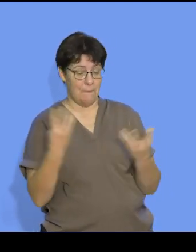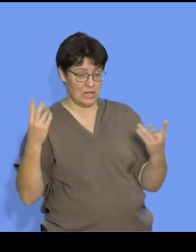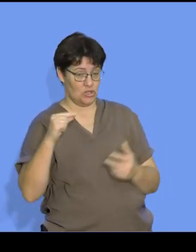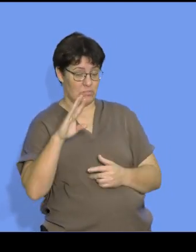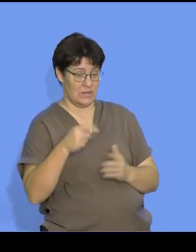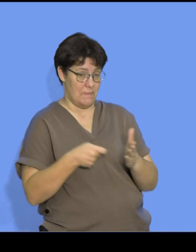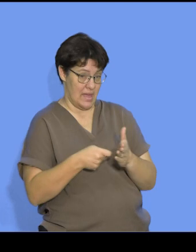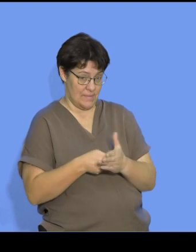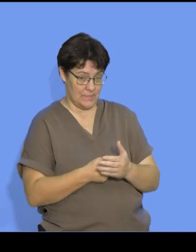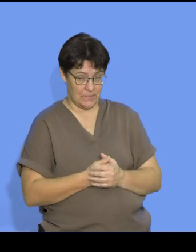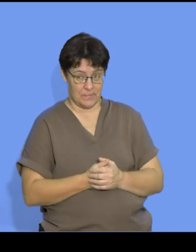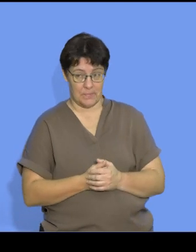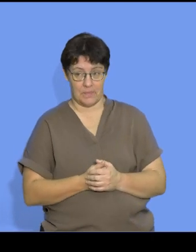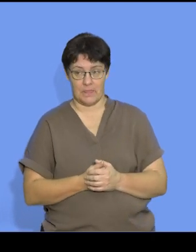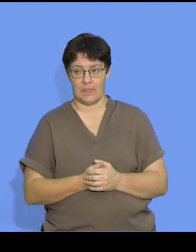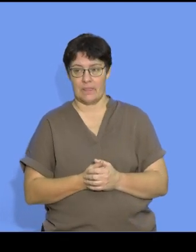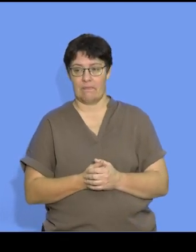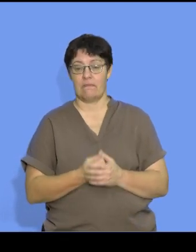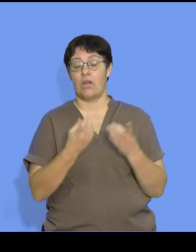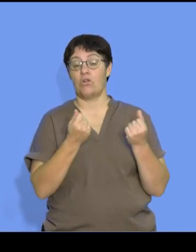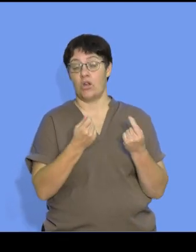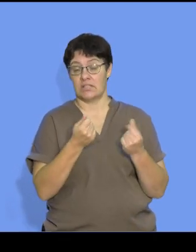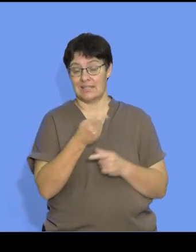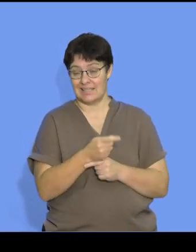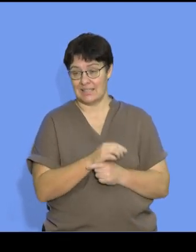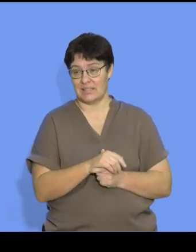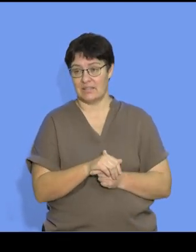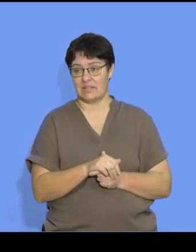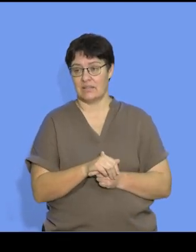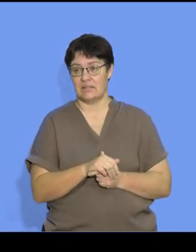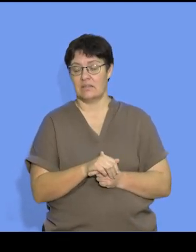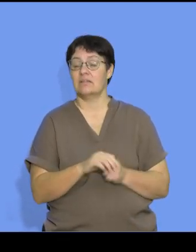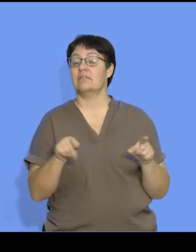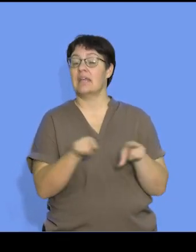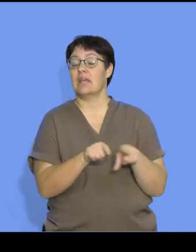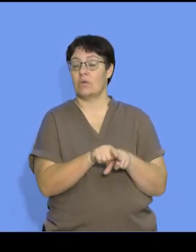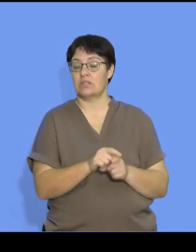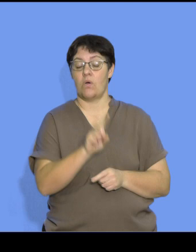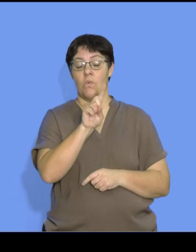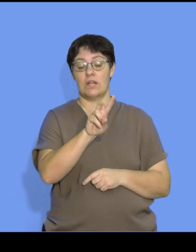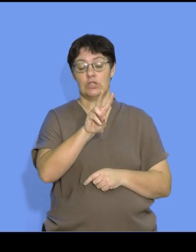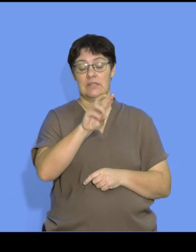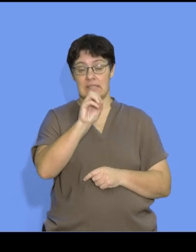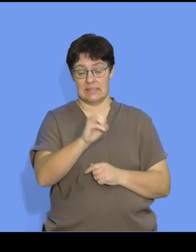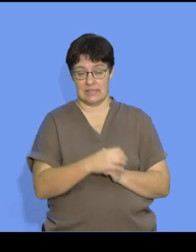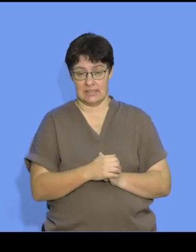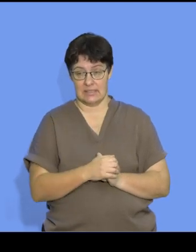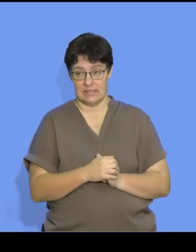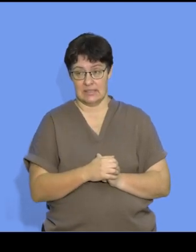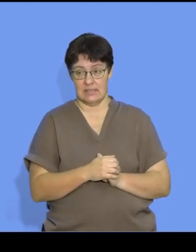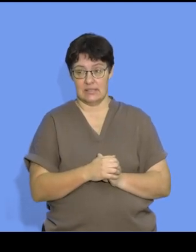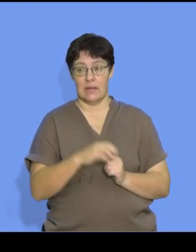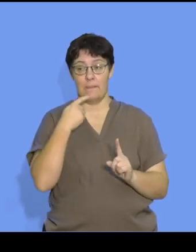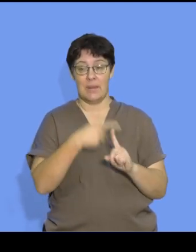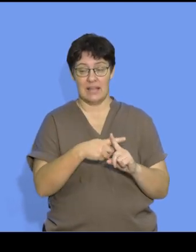purchased. So the cost will be equal to 120